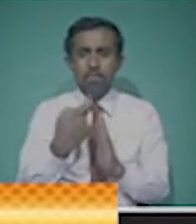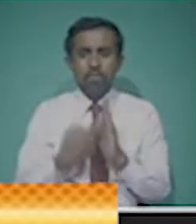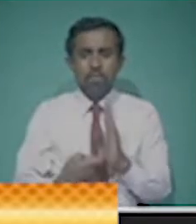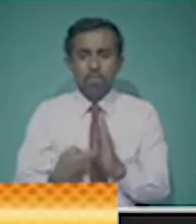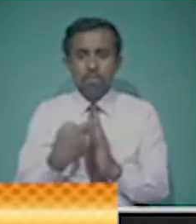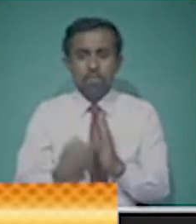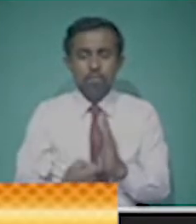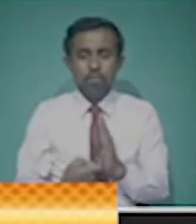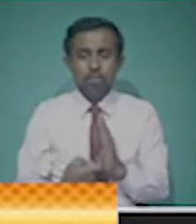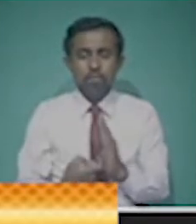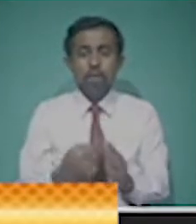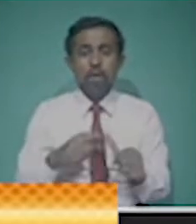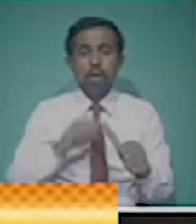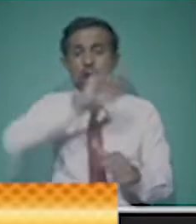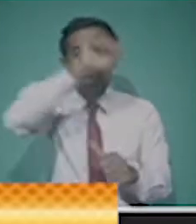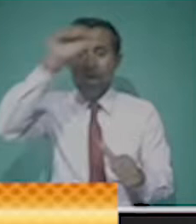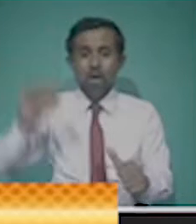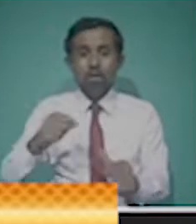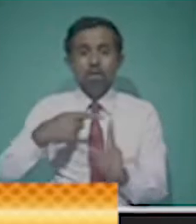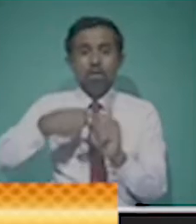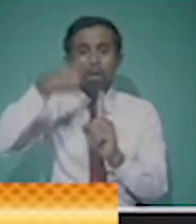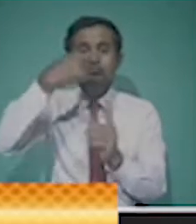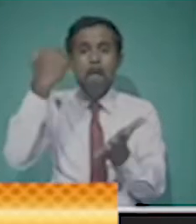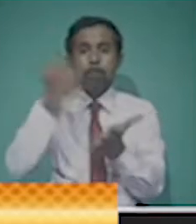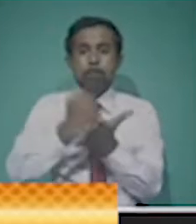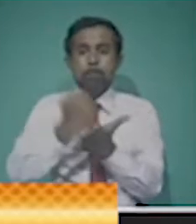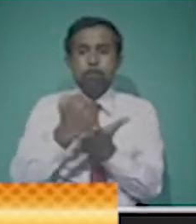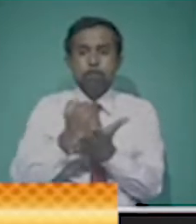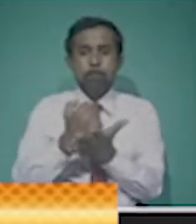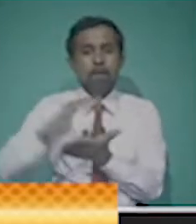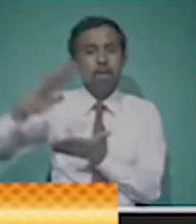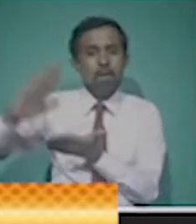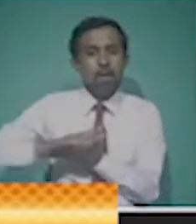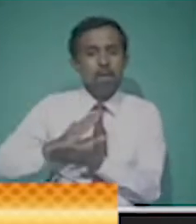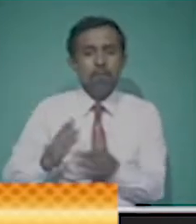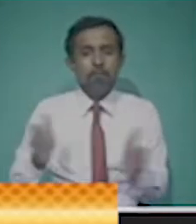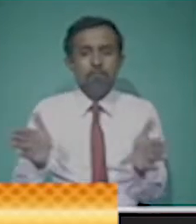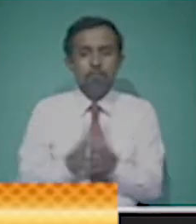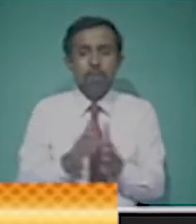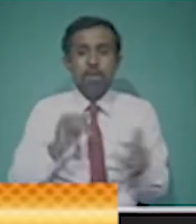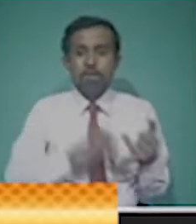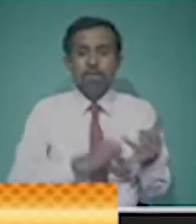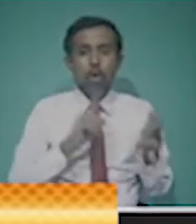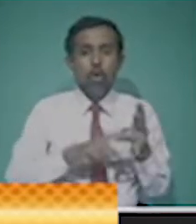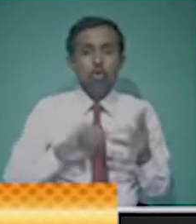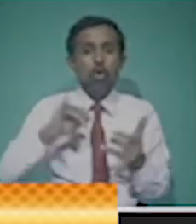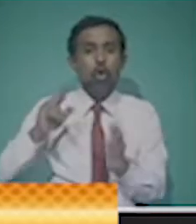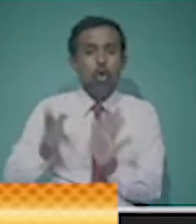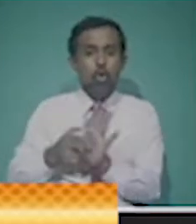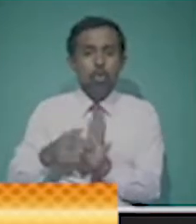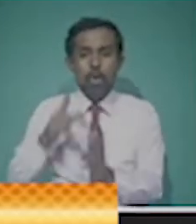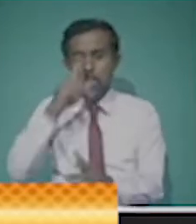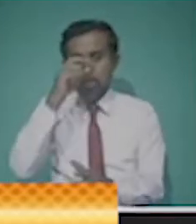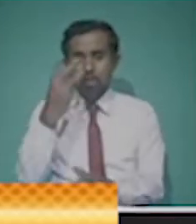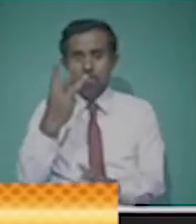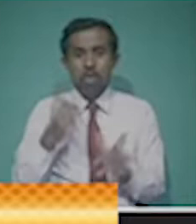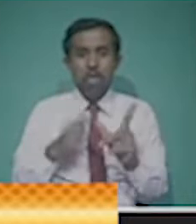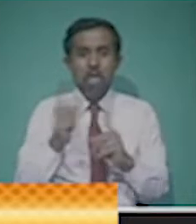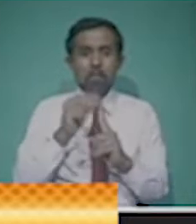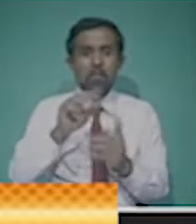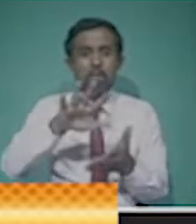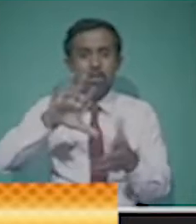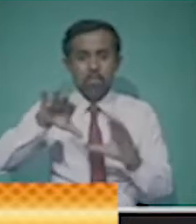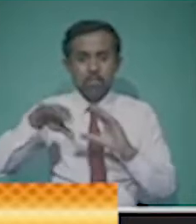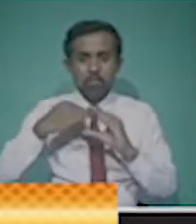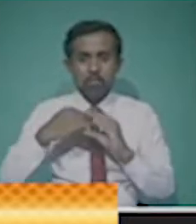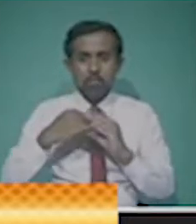17-10-2022 of Samudhi Department calls for applications from the anticipated beneficiaries for the periods of